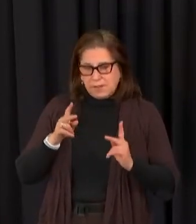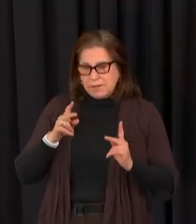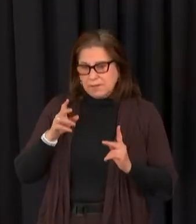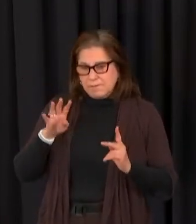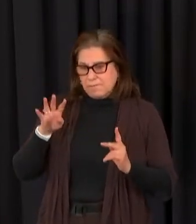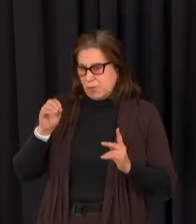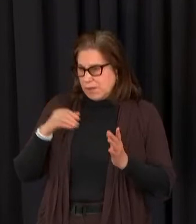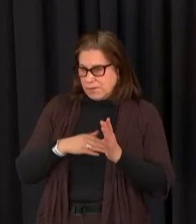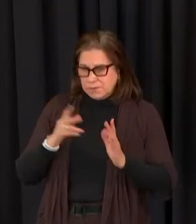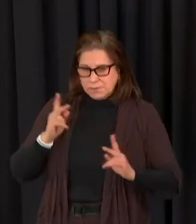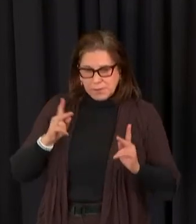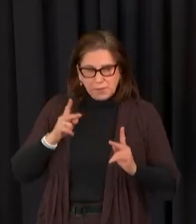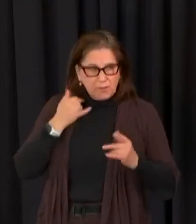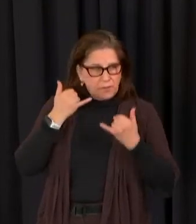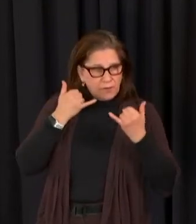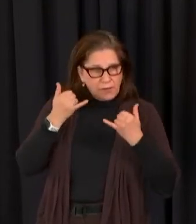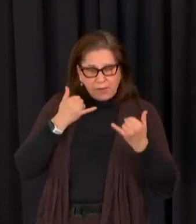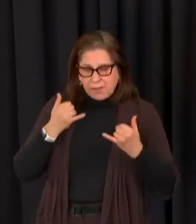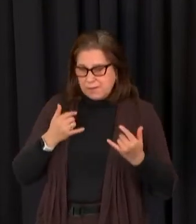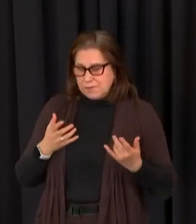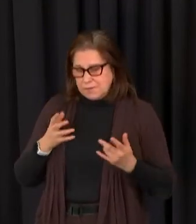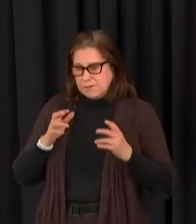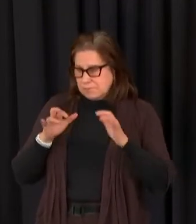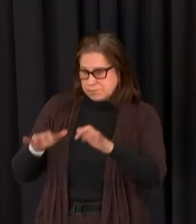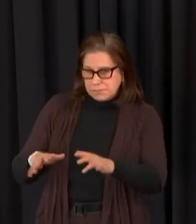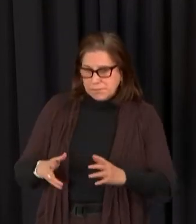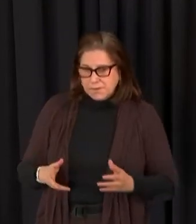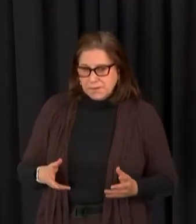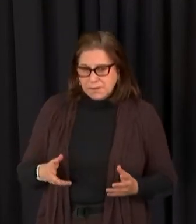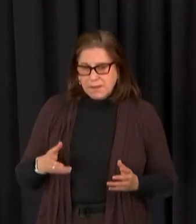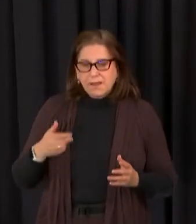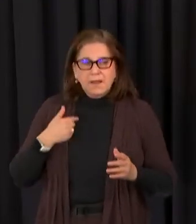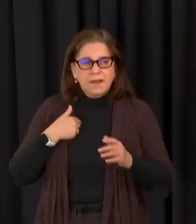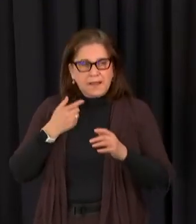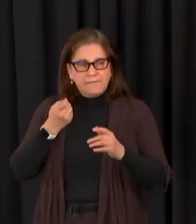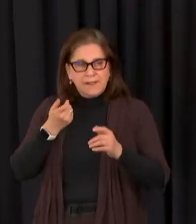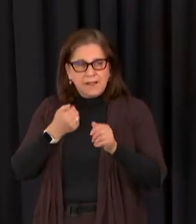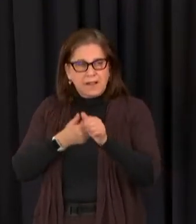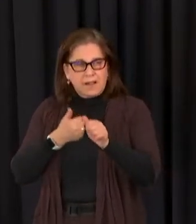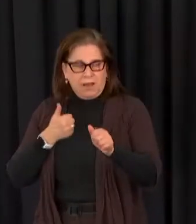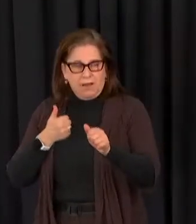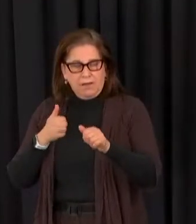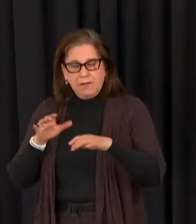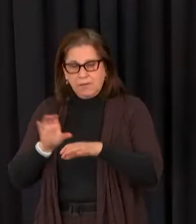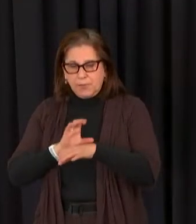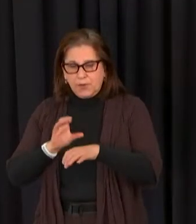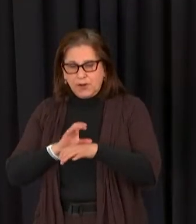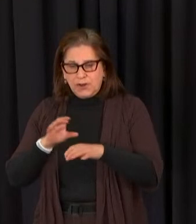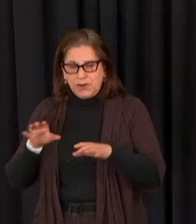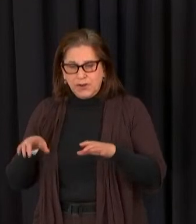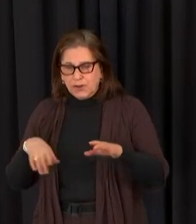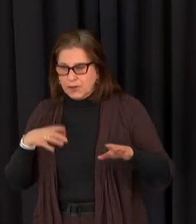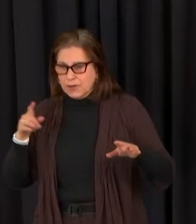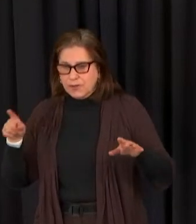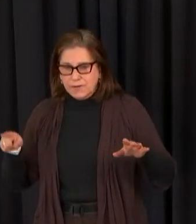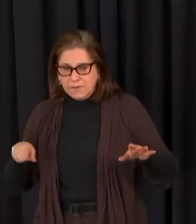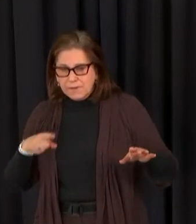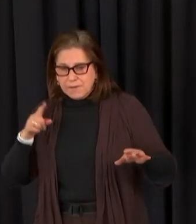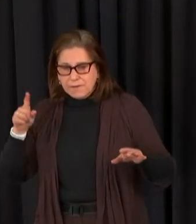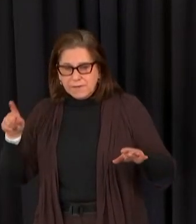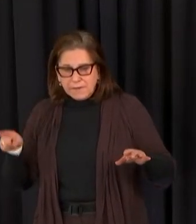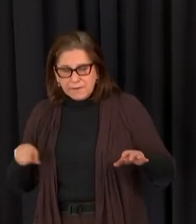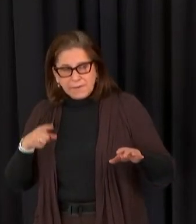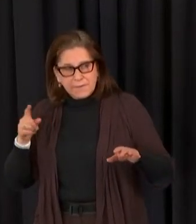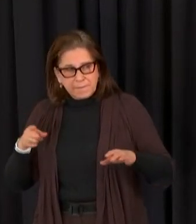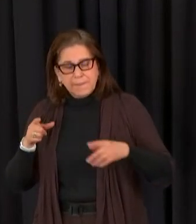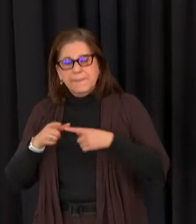pressing refresh from multiple different devices, you're always going to have a slight lag where you're going to need to ensure that that load on